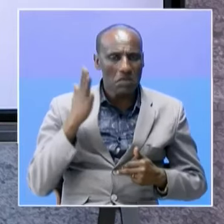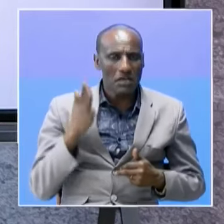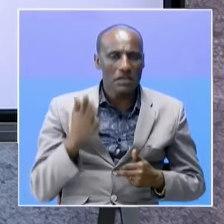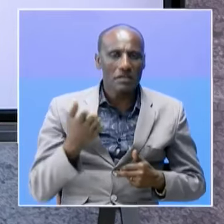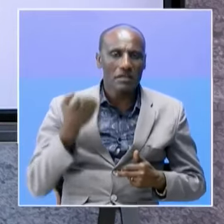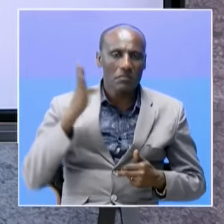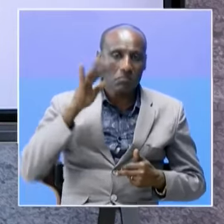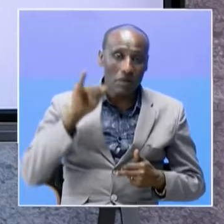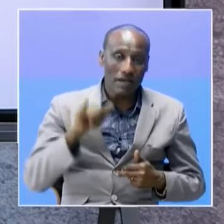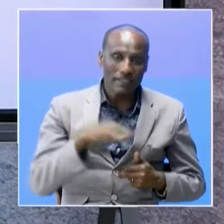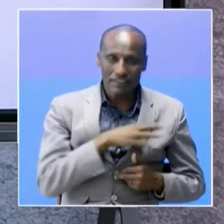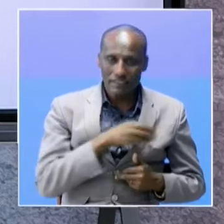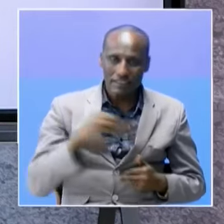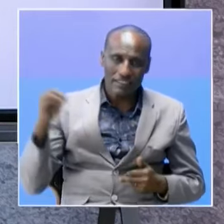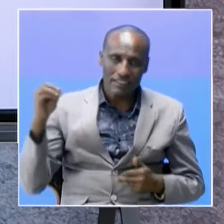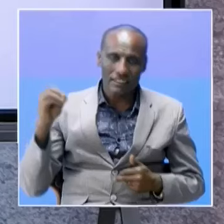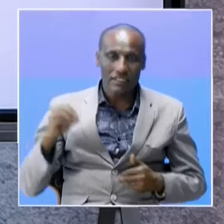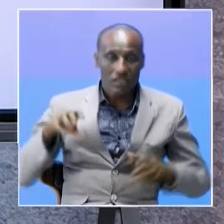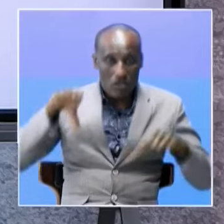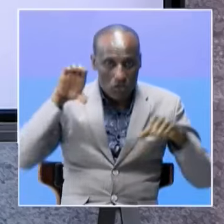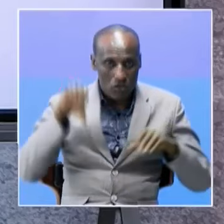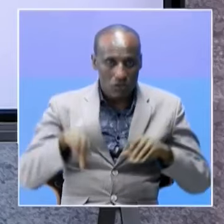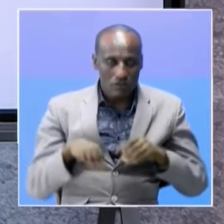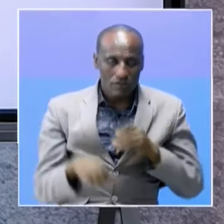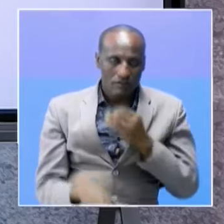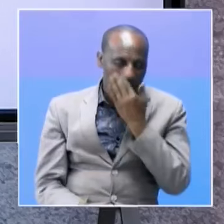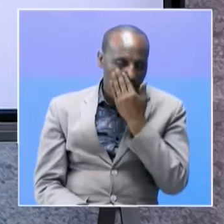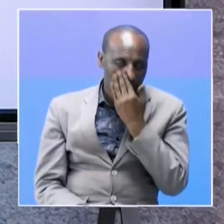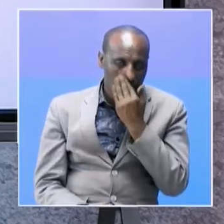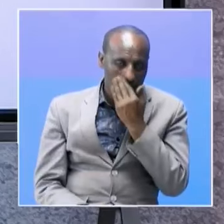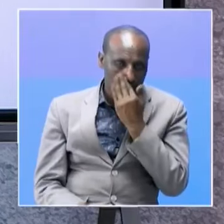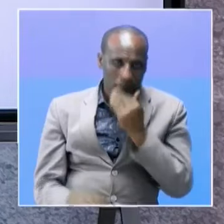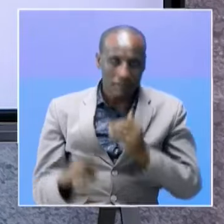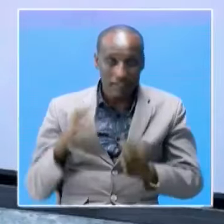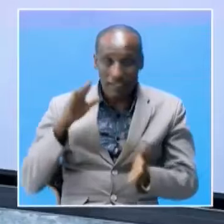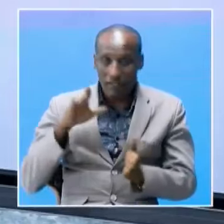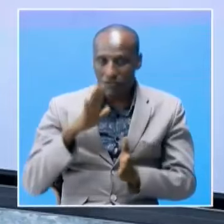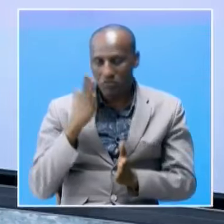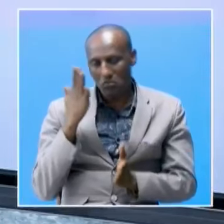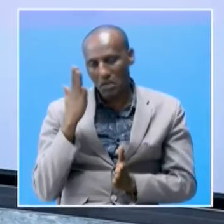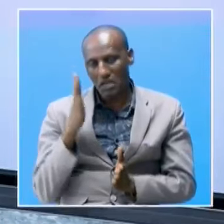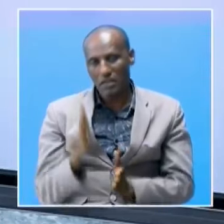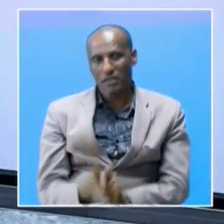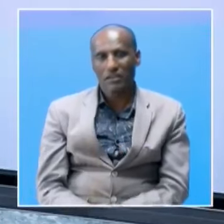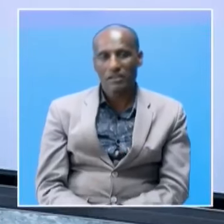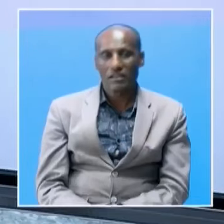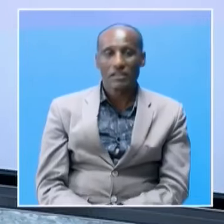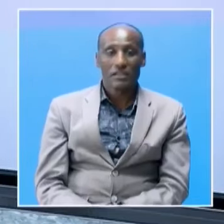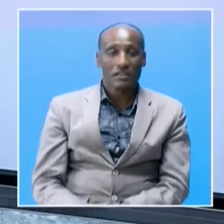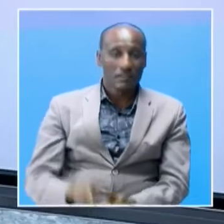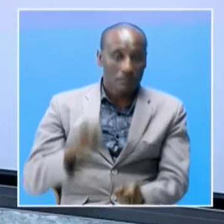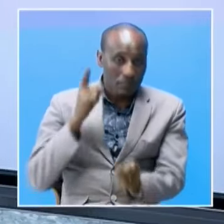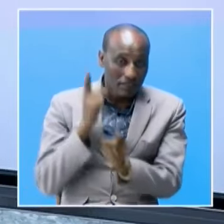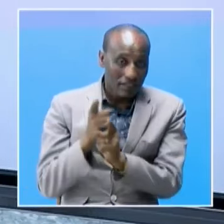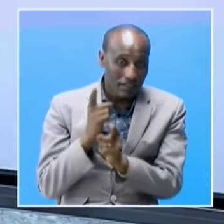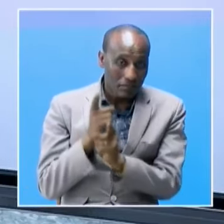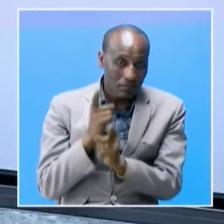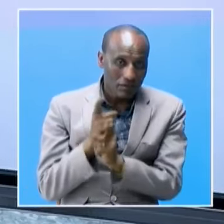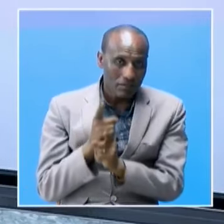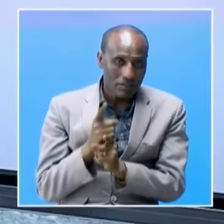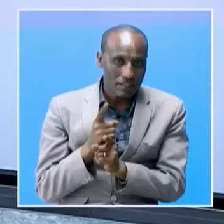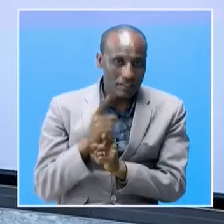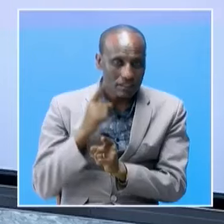might, and could. Very good. In the case of may, we said what? The possibility for happening